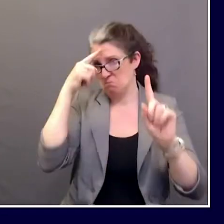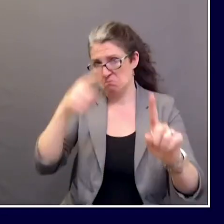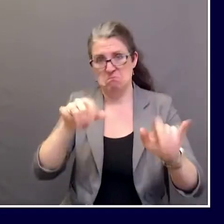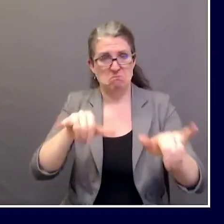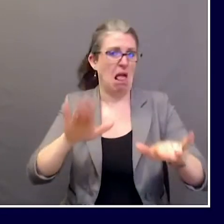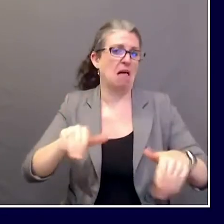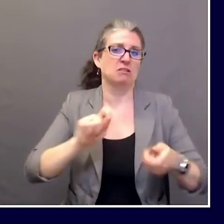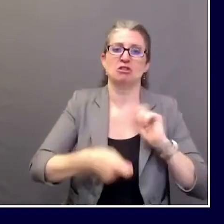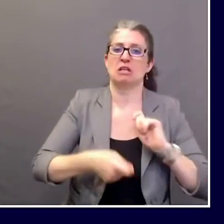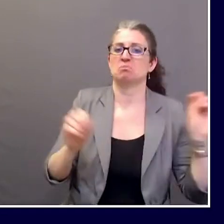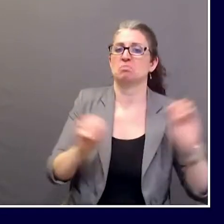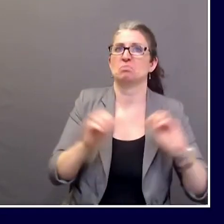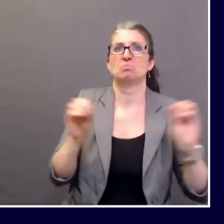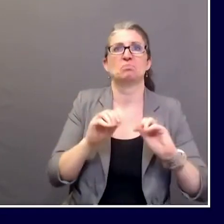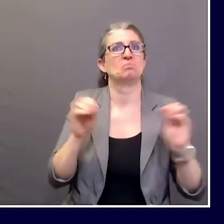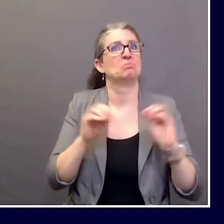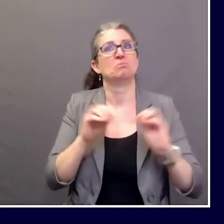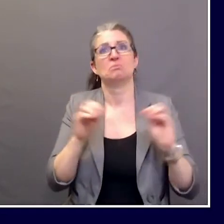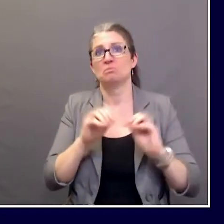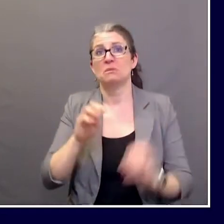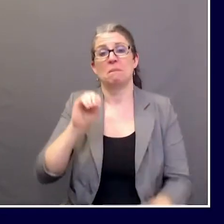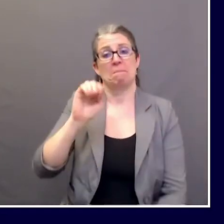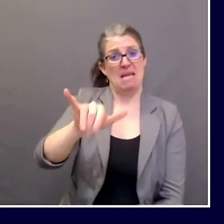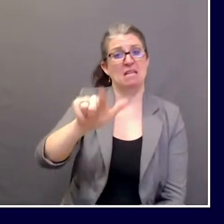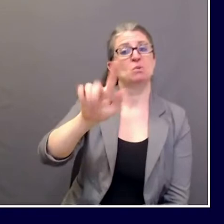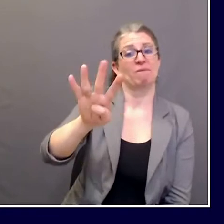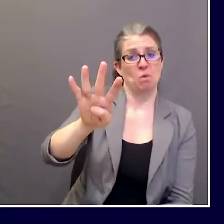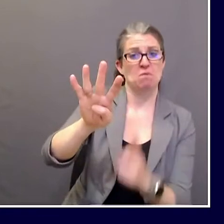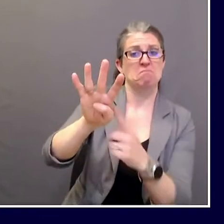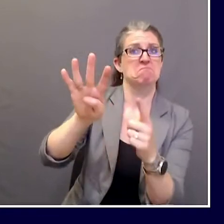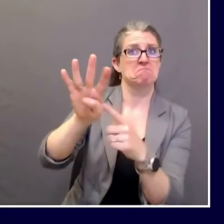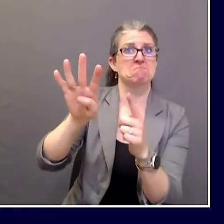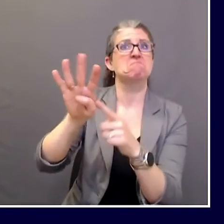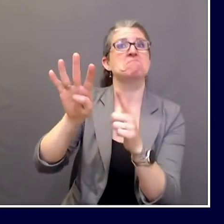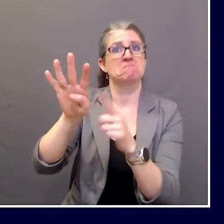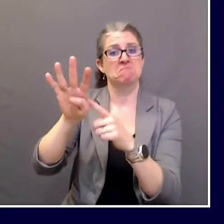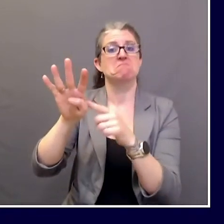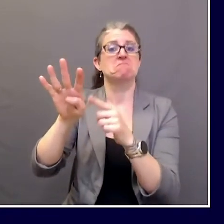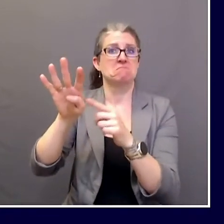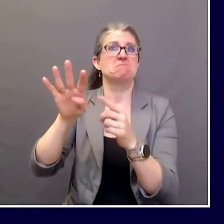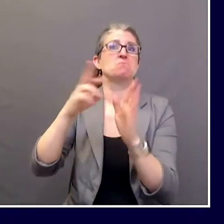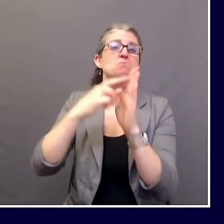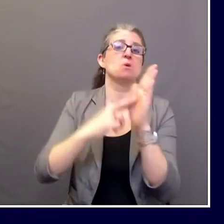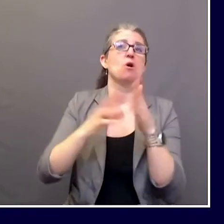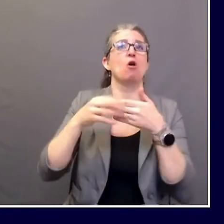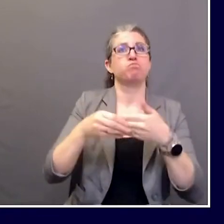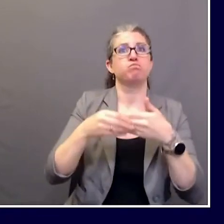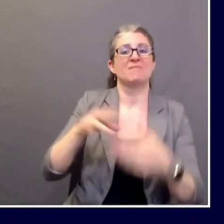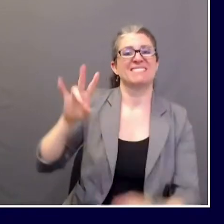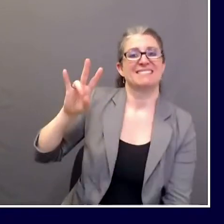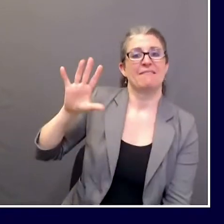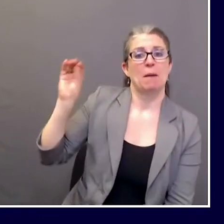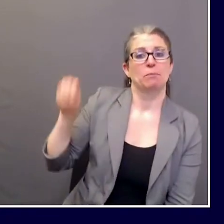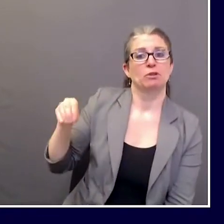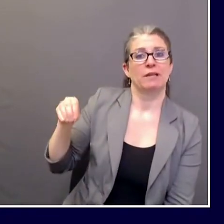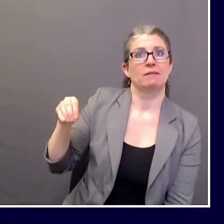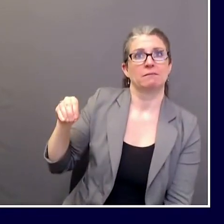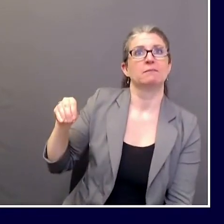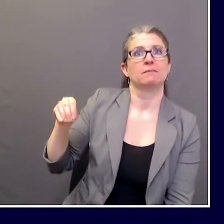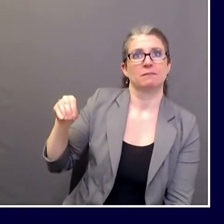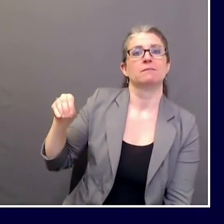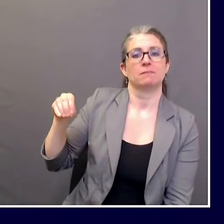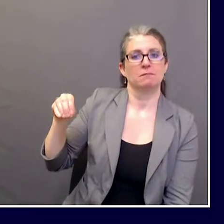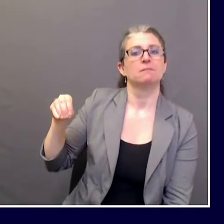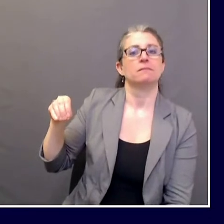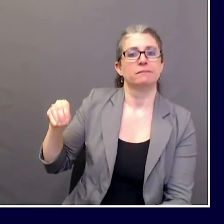restrictions lifting schedule that I announced a month or so ago will remain in effect. Gotcha. One